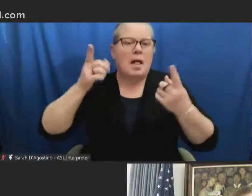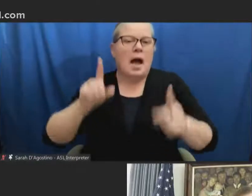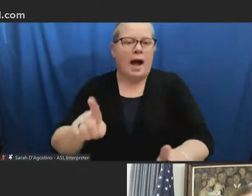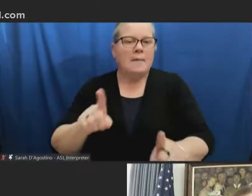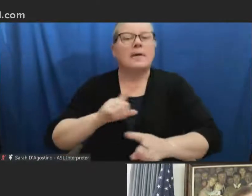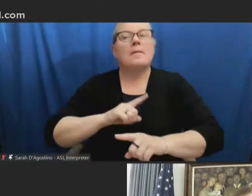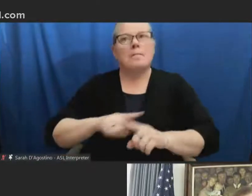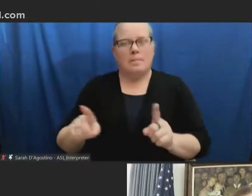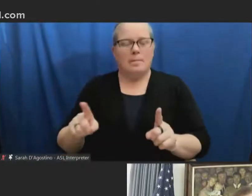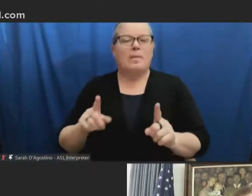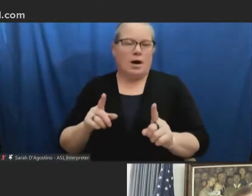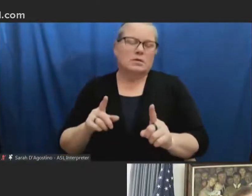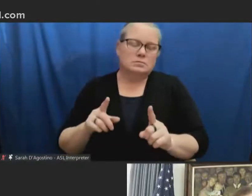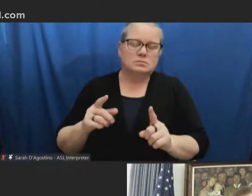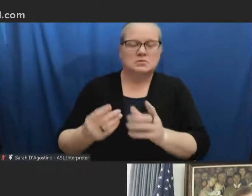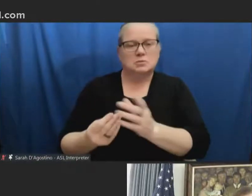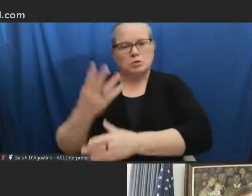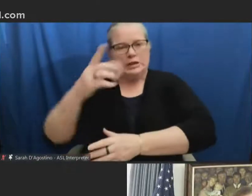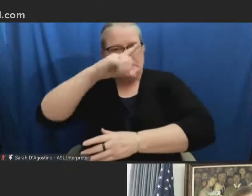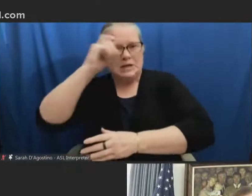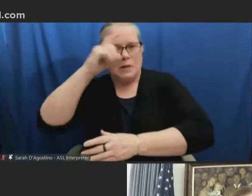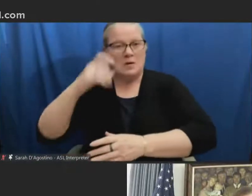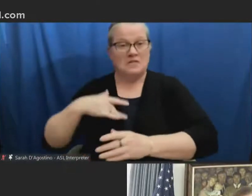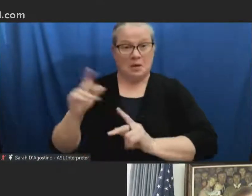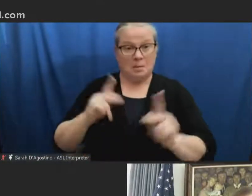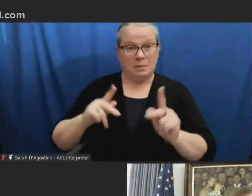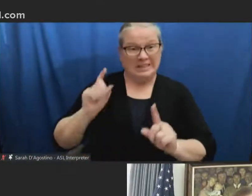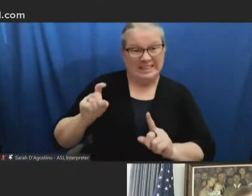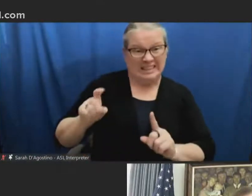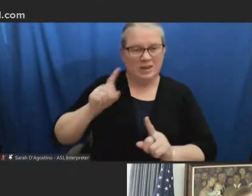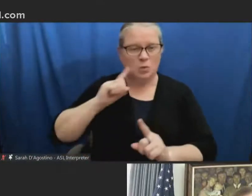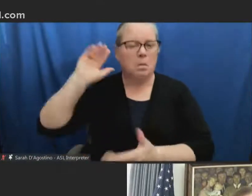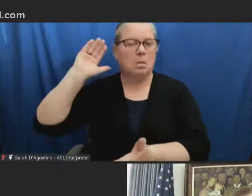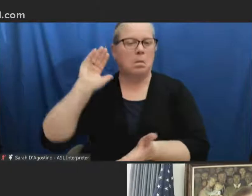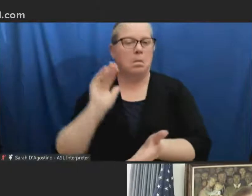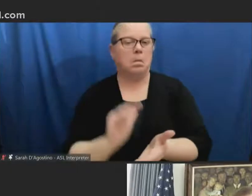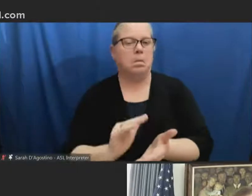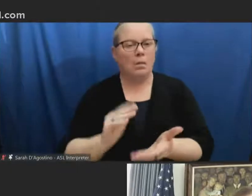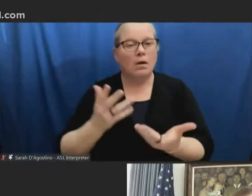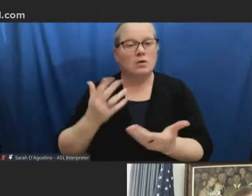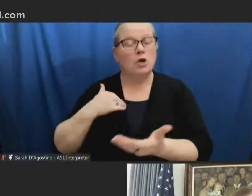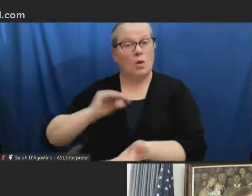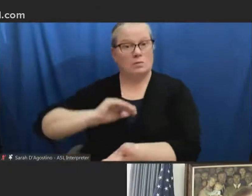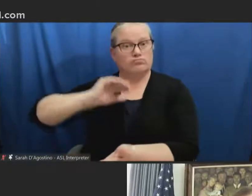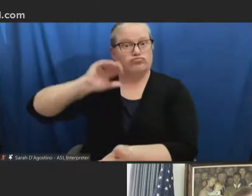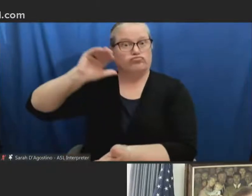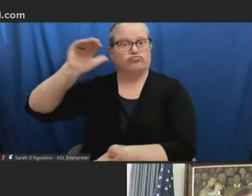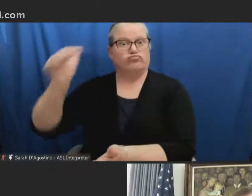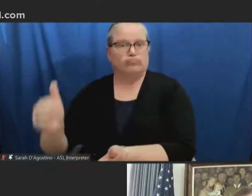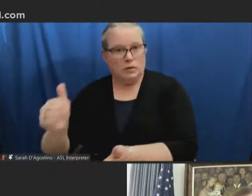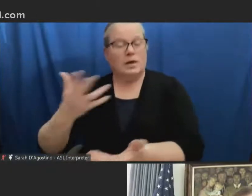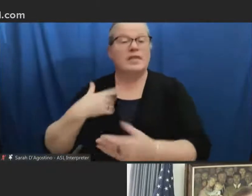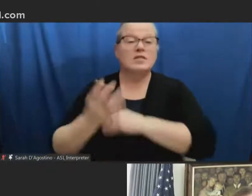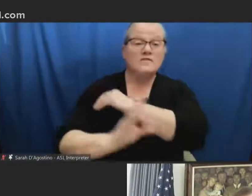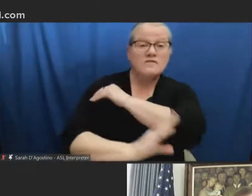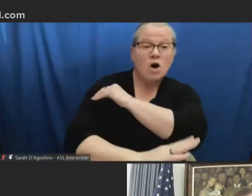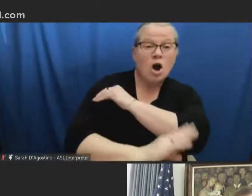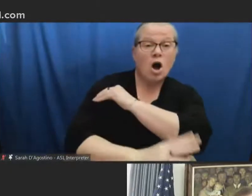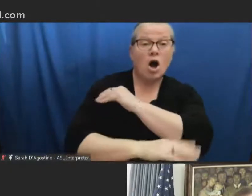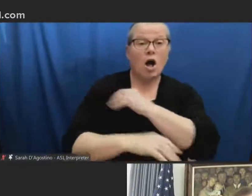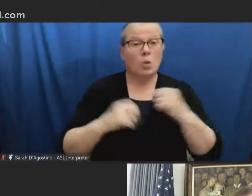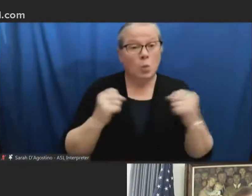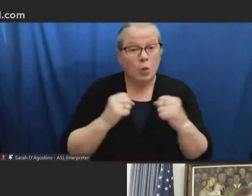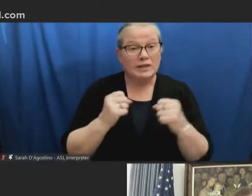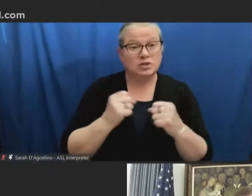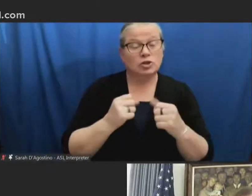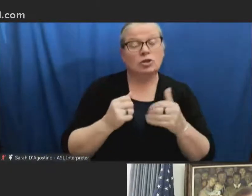and the summer. So when we come back in the fall, if infection picks up again, which we all think it will, we think this will settle into more of a seasonal pattern where it's a